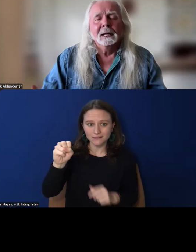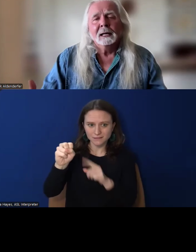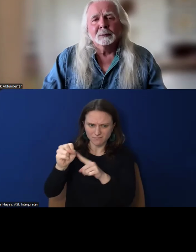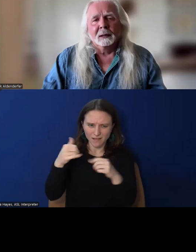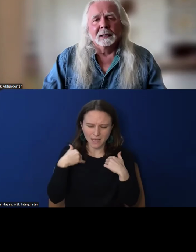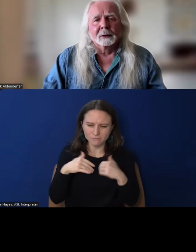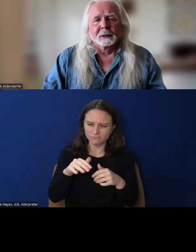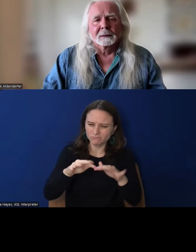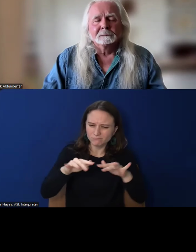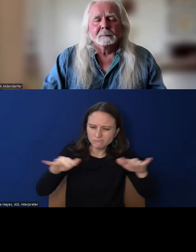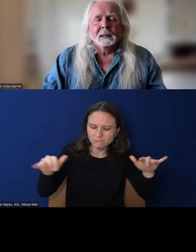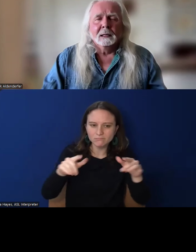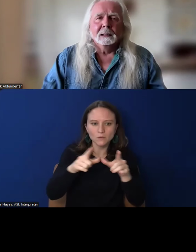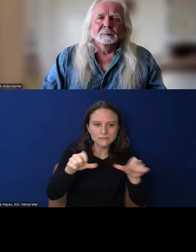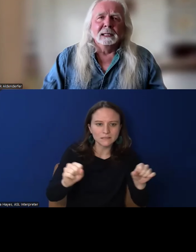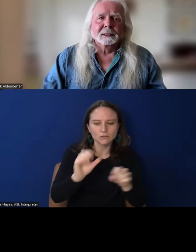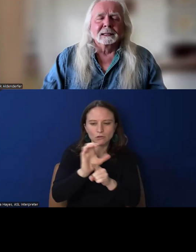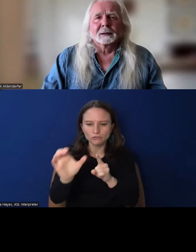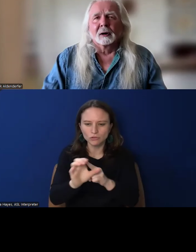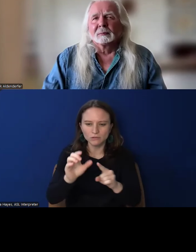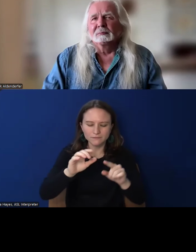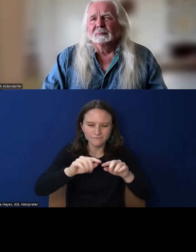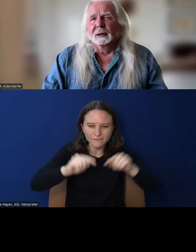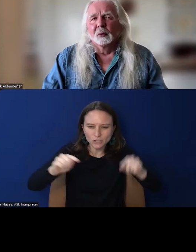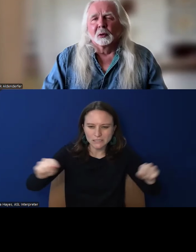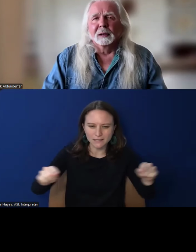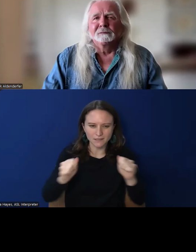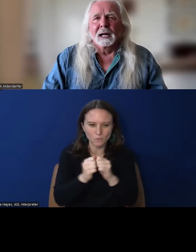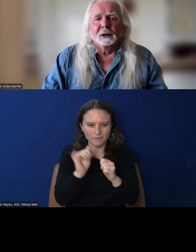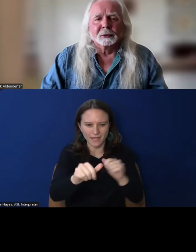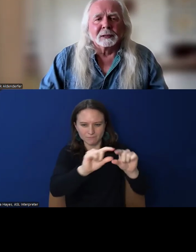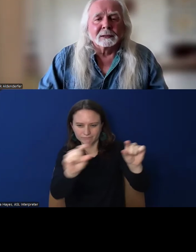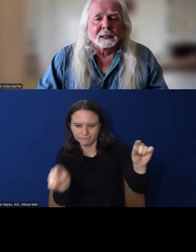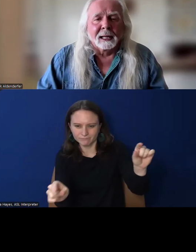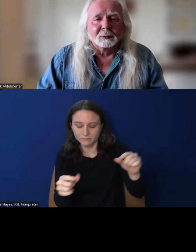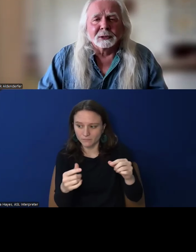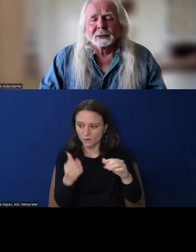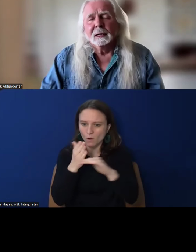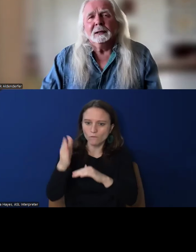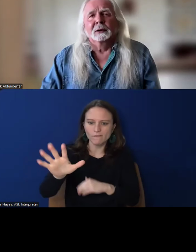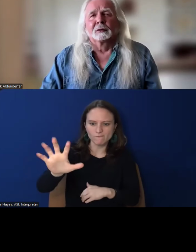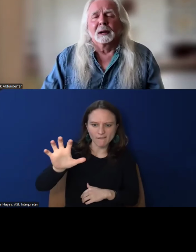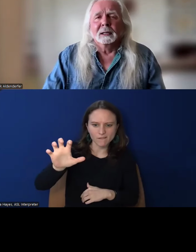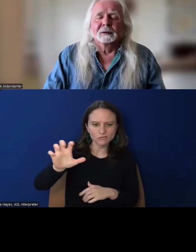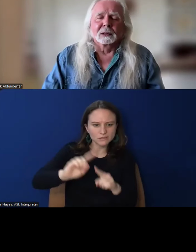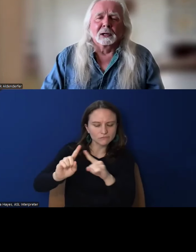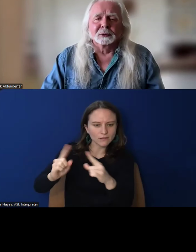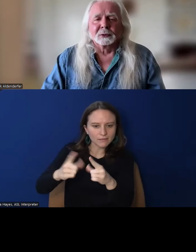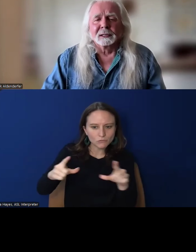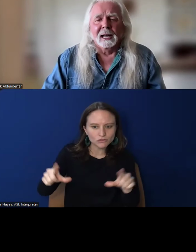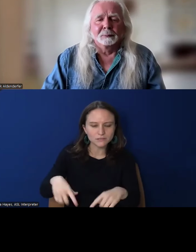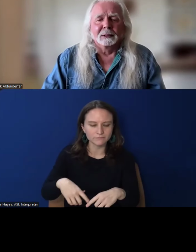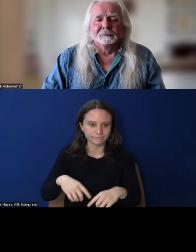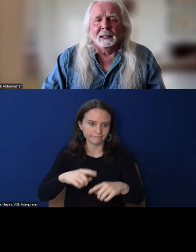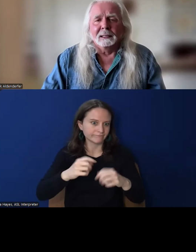entire Himalayan arc. It means that there are more than 500 distinct languages. There are a variety of different cultures